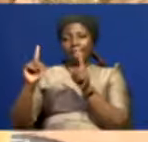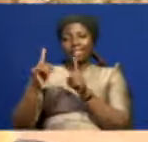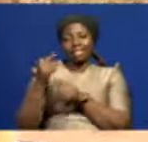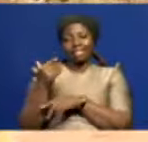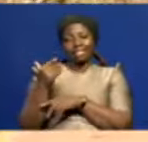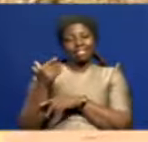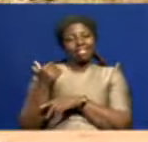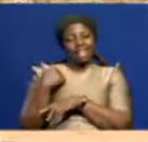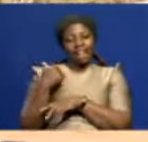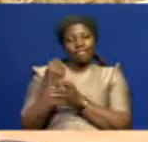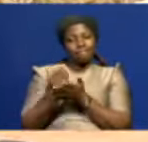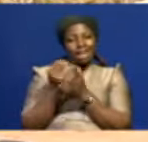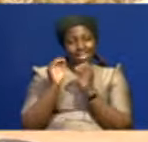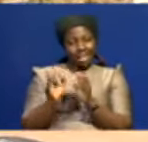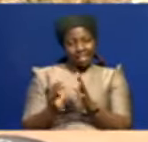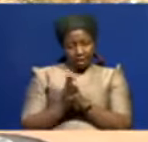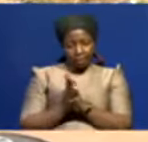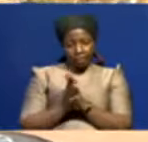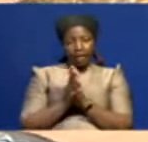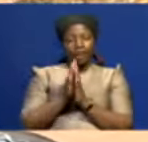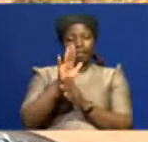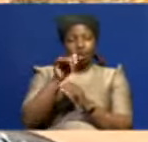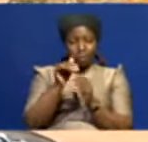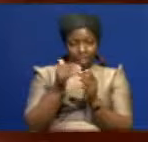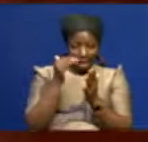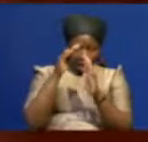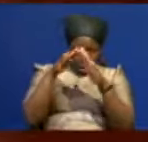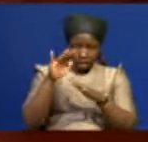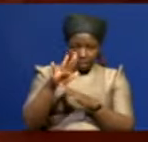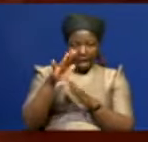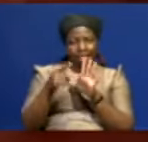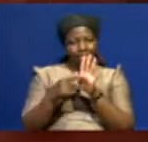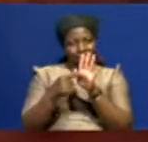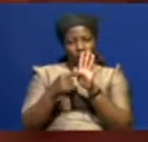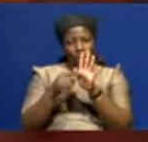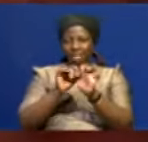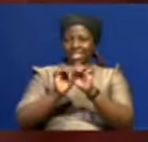process. From his house, it is evident that the man is in dire need.